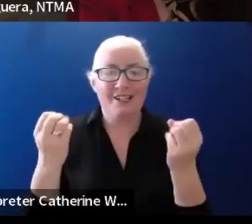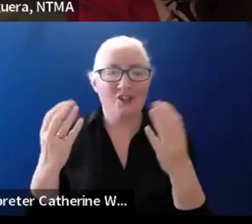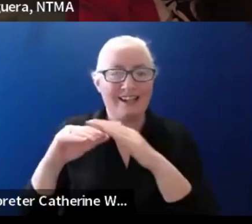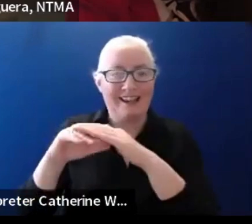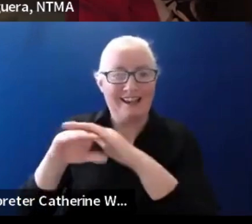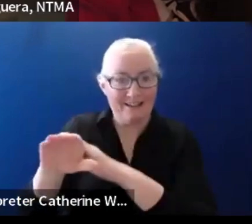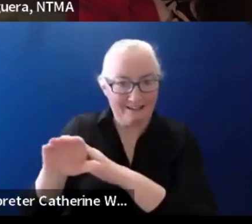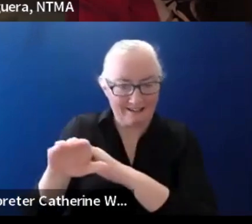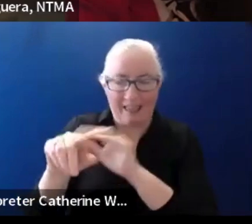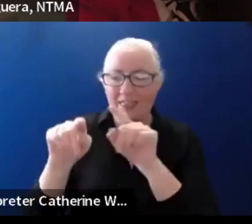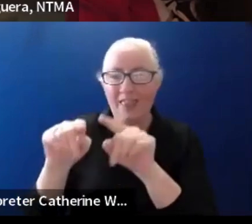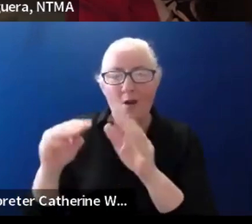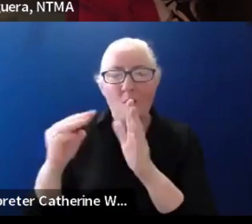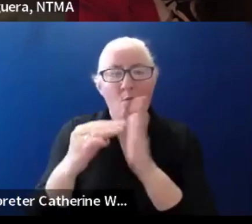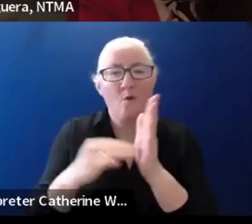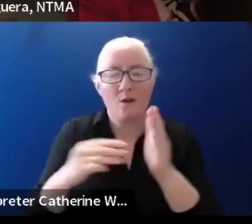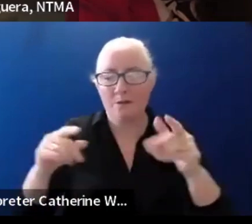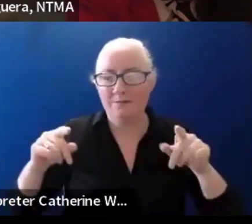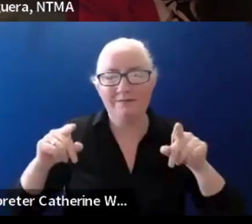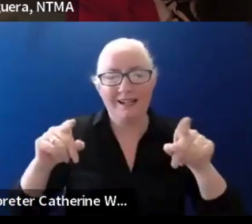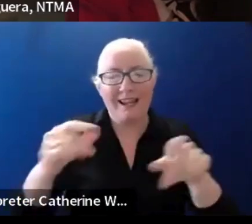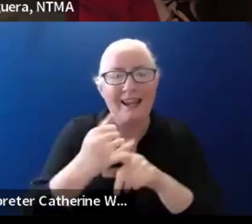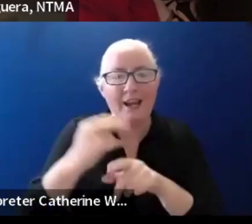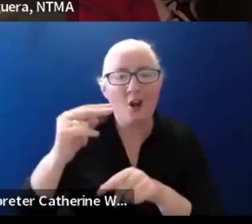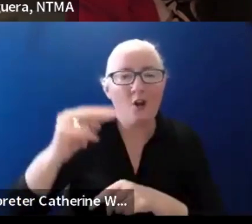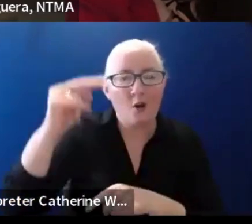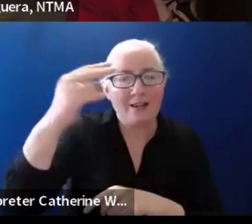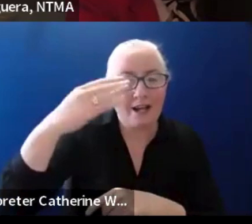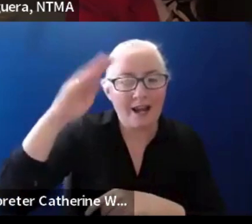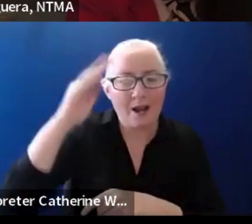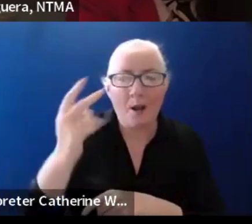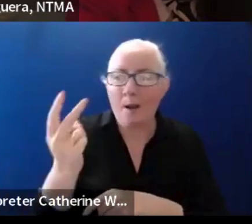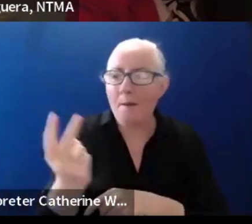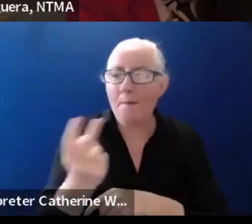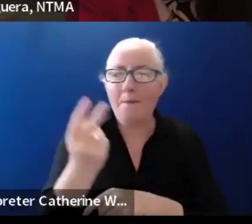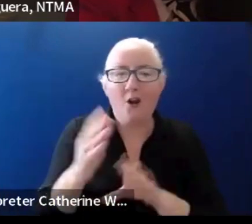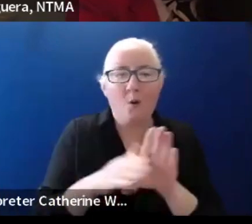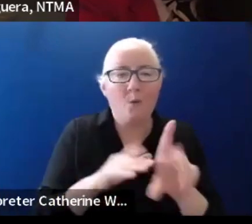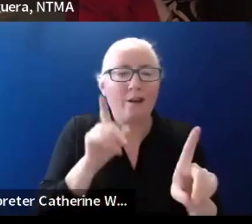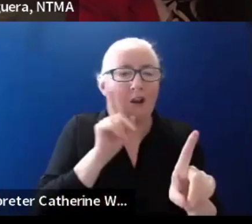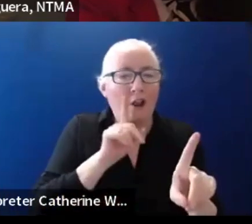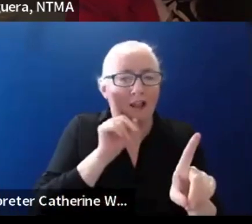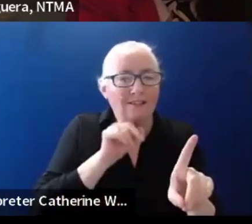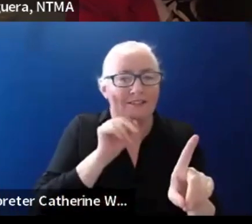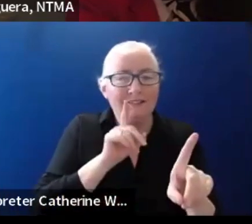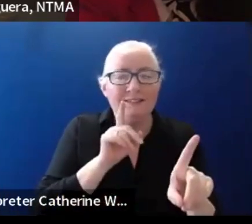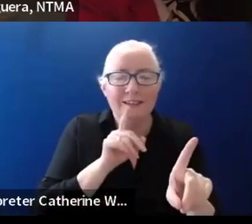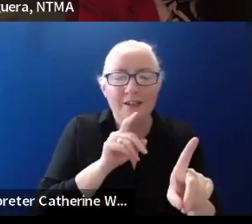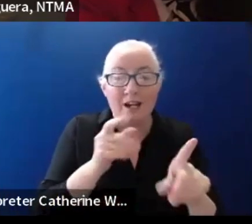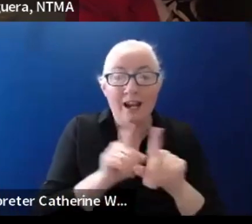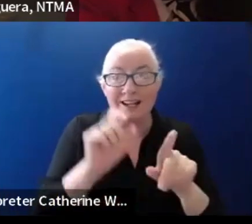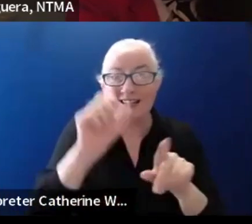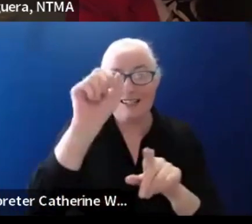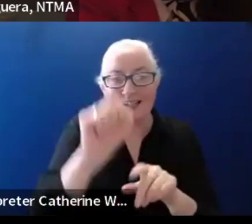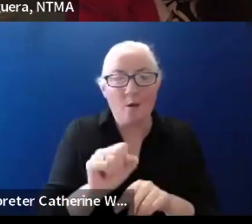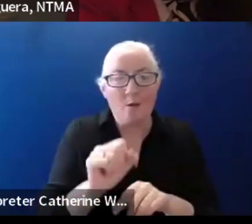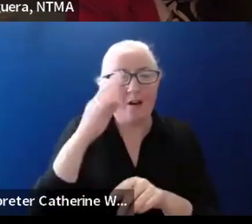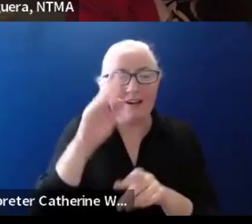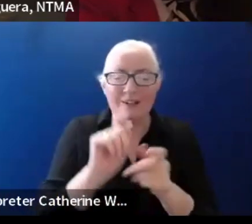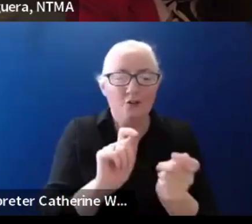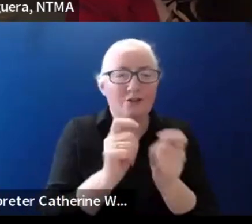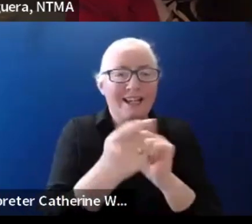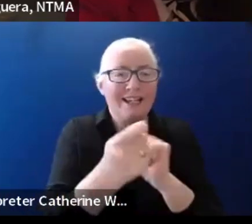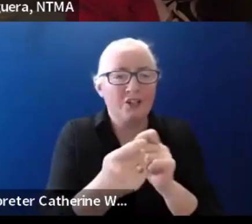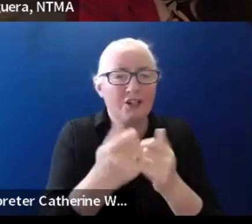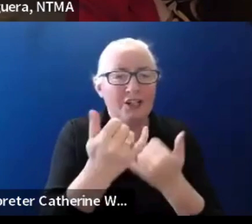is a leadership program that runs currently in Northern Ireland. It partners with girls kind of in our, let's say, in the Republic of Ireland, kind of in transition year or fifth